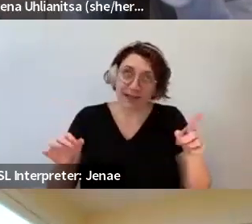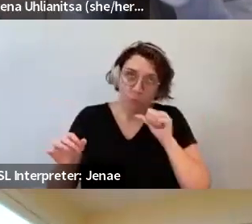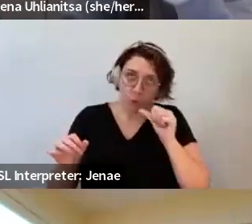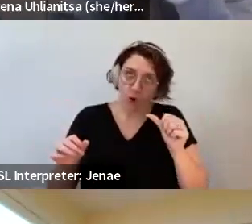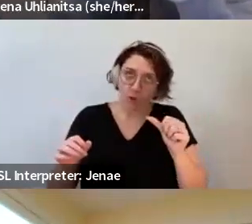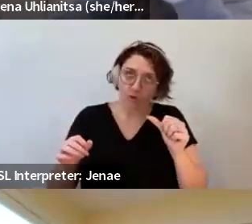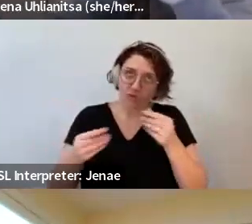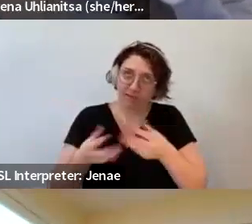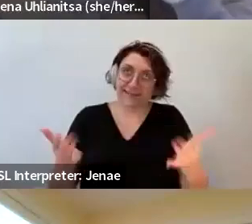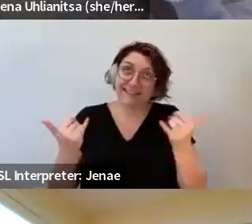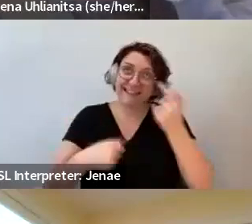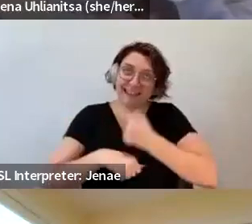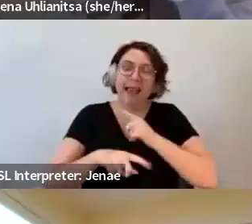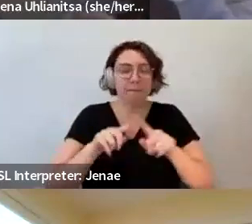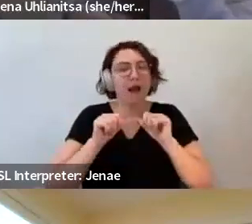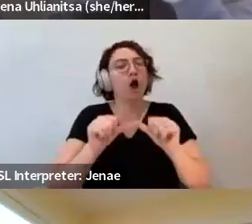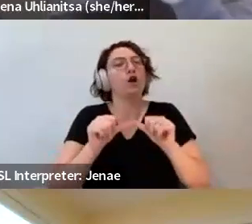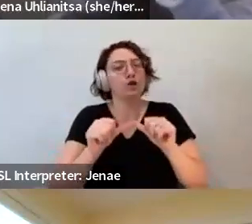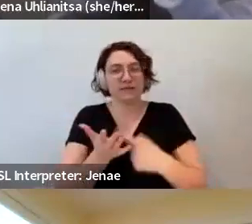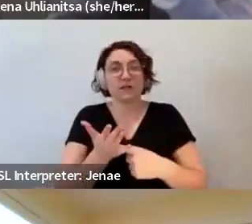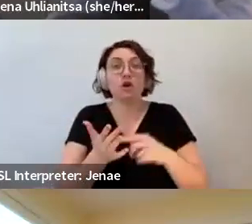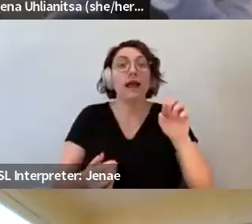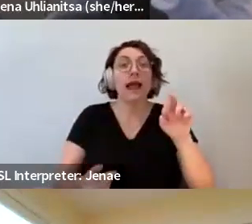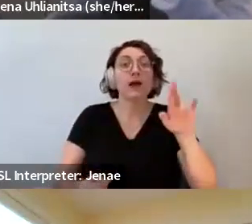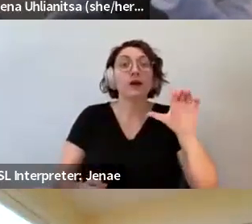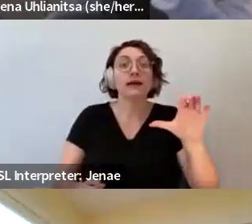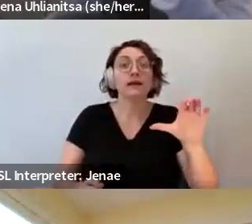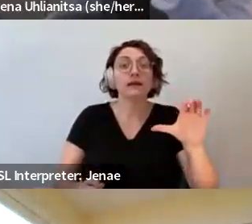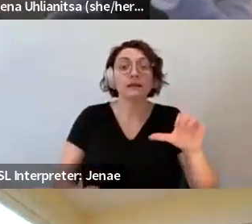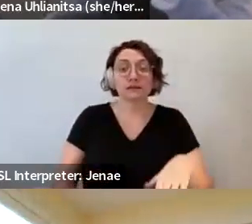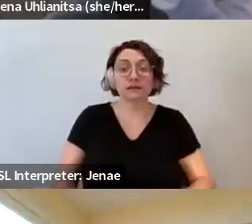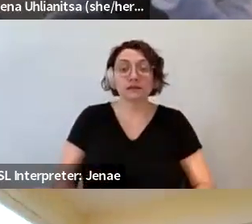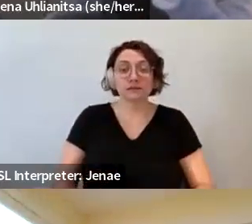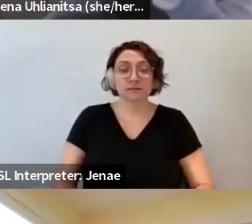there has still been ongoing discussions about that one. Eric, yes, please.